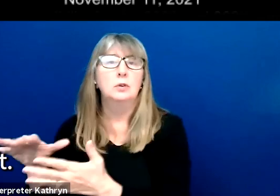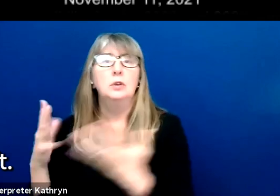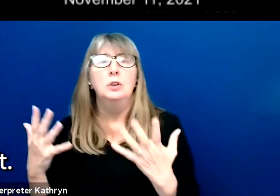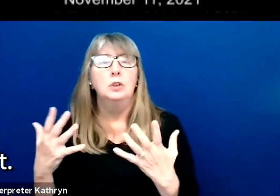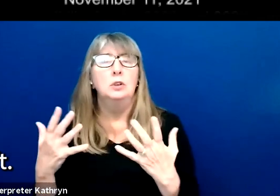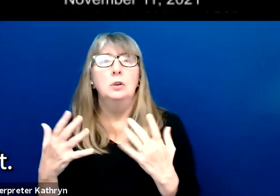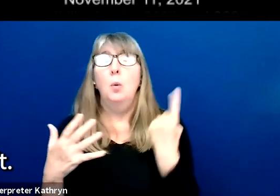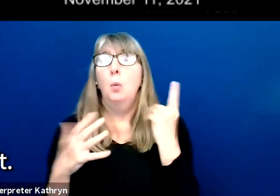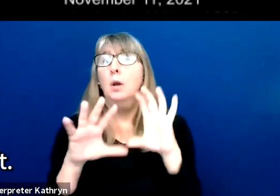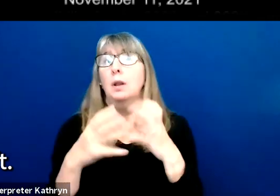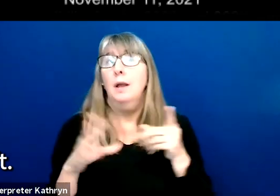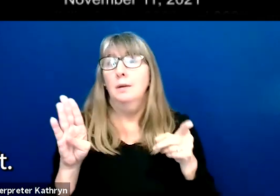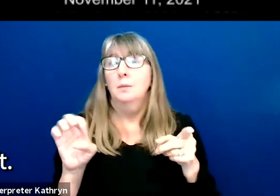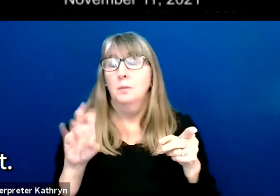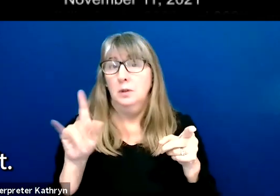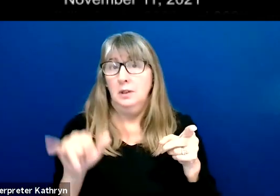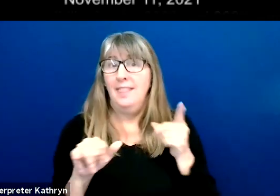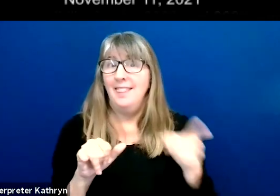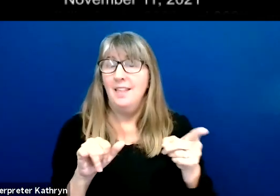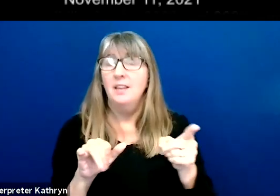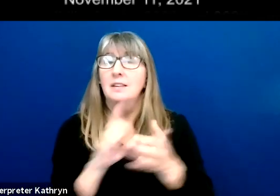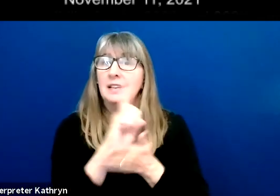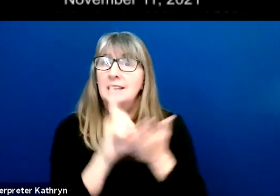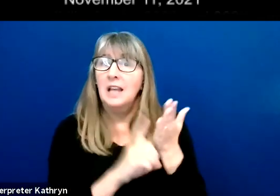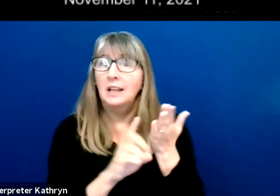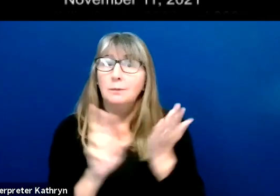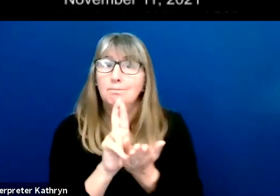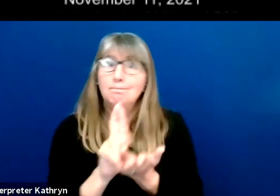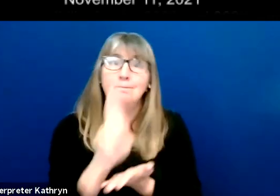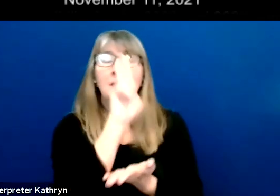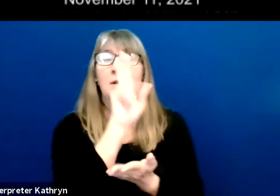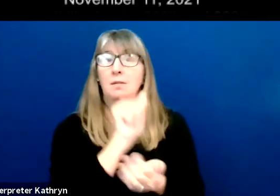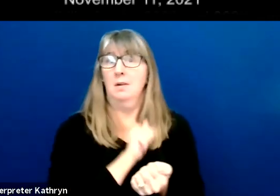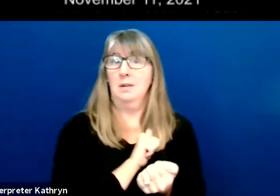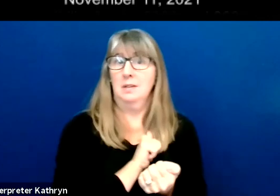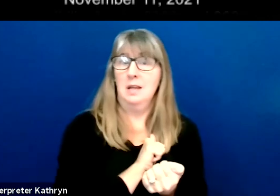Berkeley where we designed our own spacecraft. I designed a solar sail,